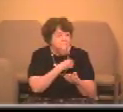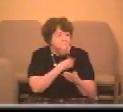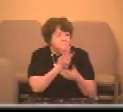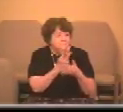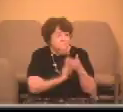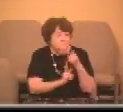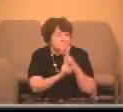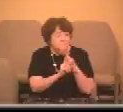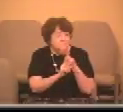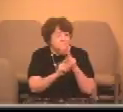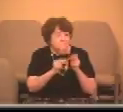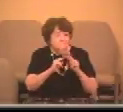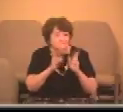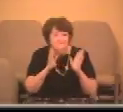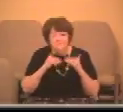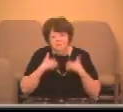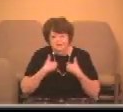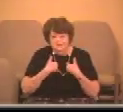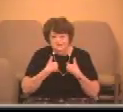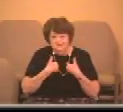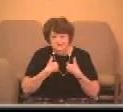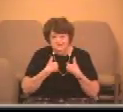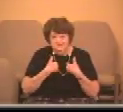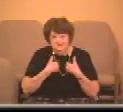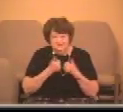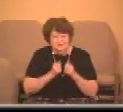both exhausted.